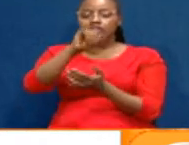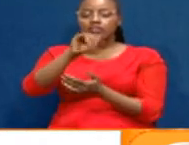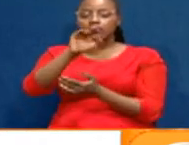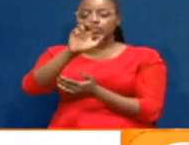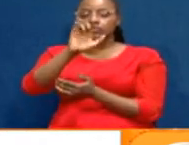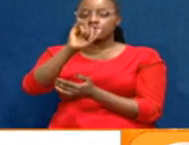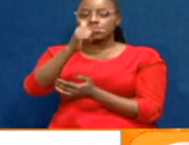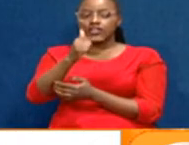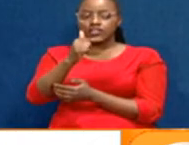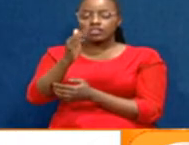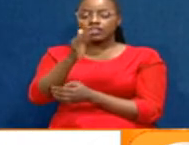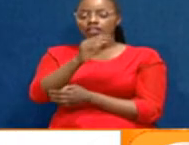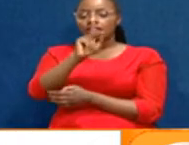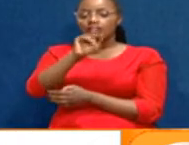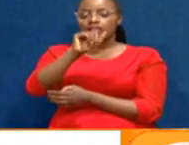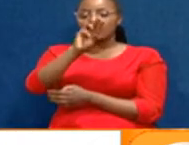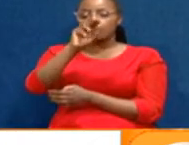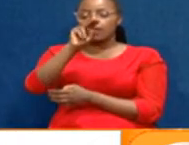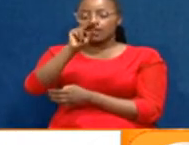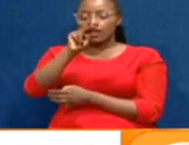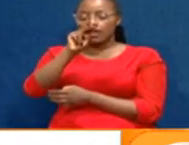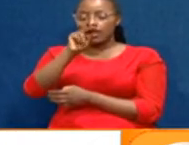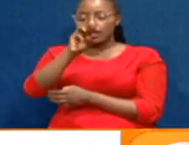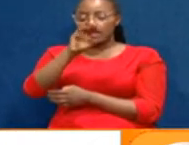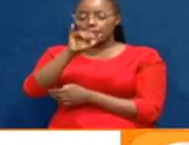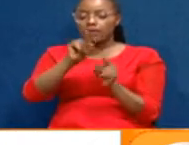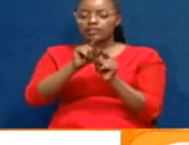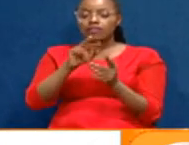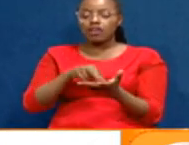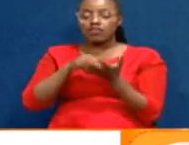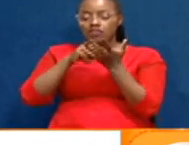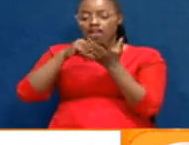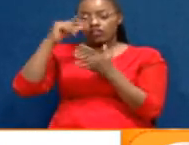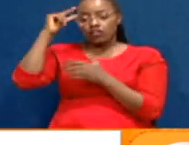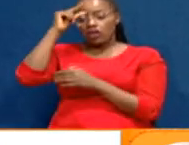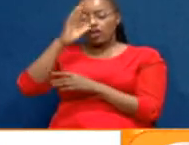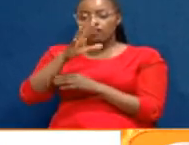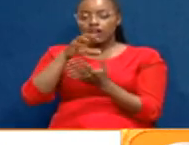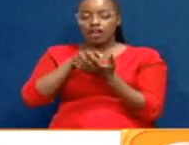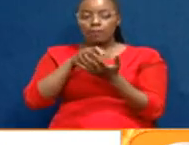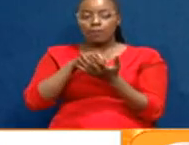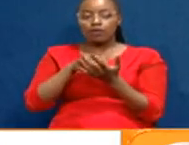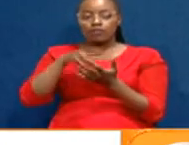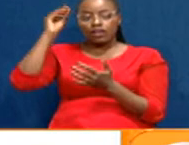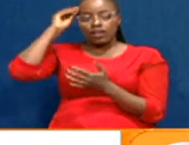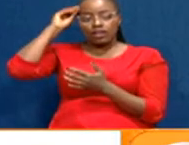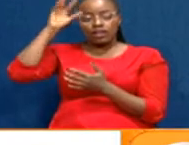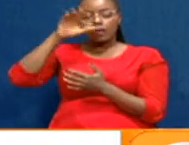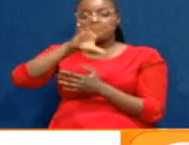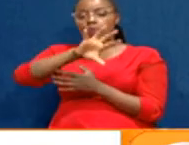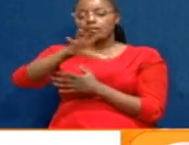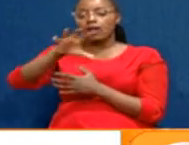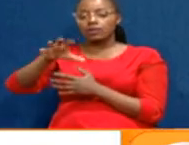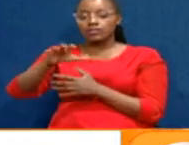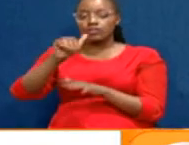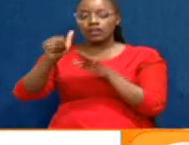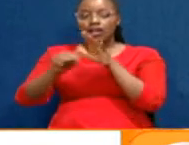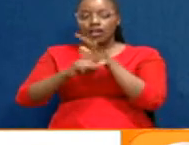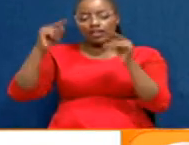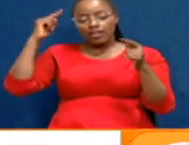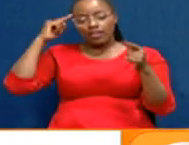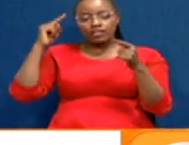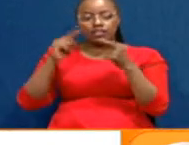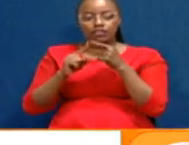Kimemia. I am a gubernatorial candidate, Kiambu County, under the